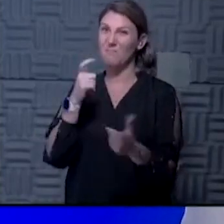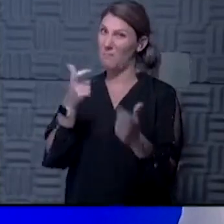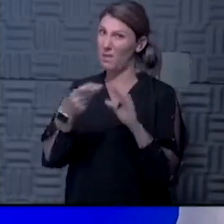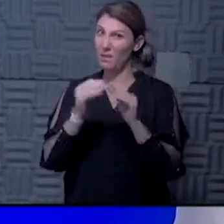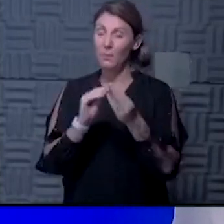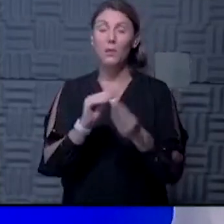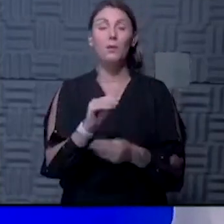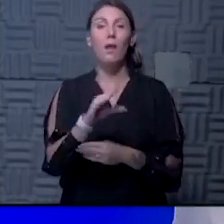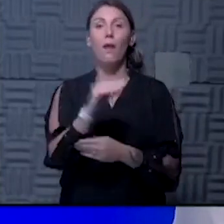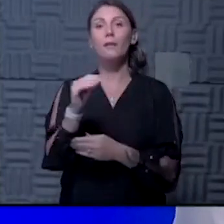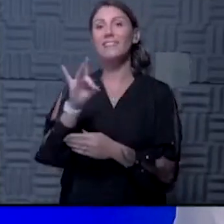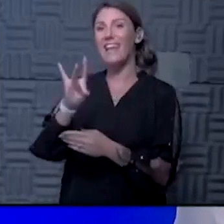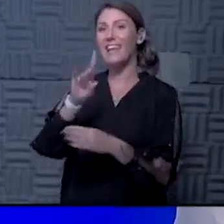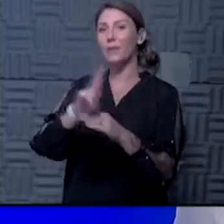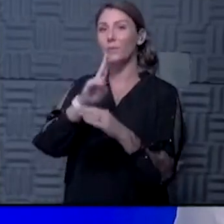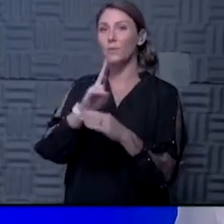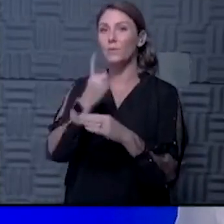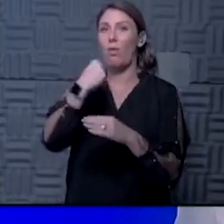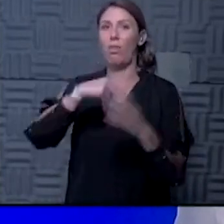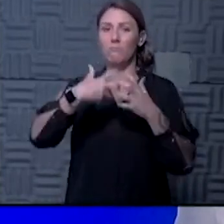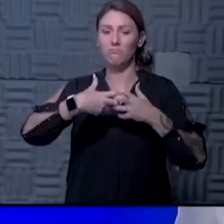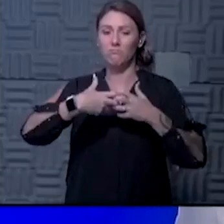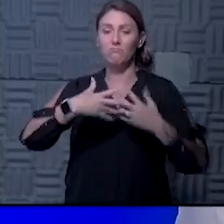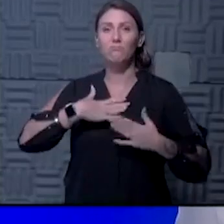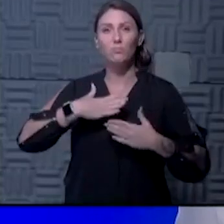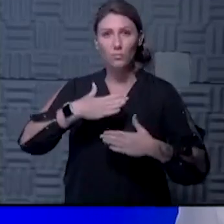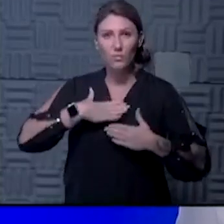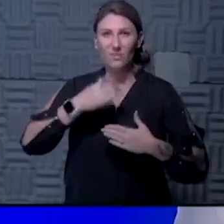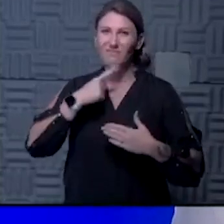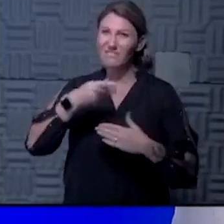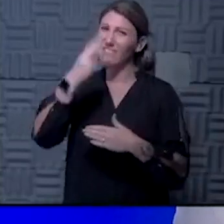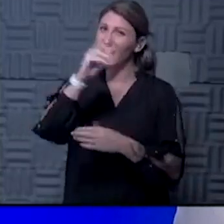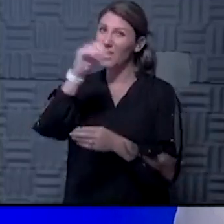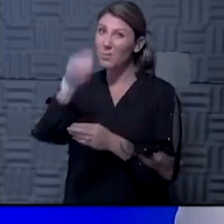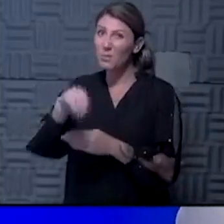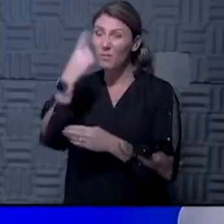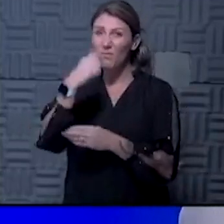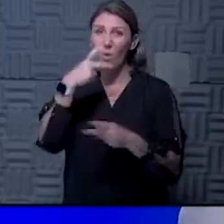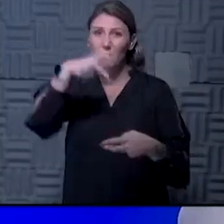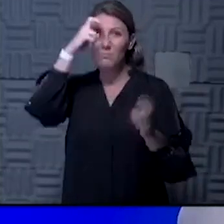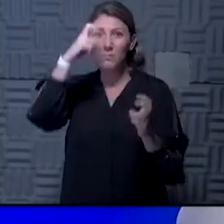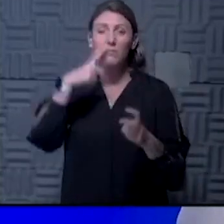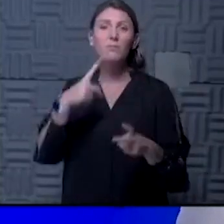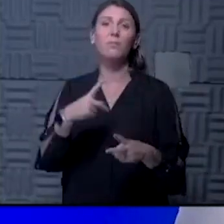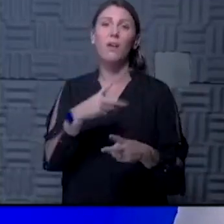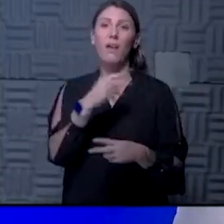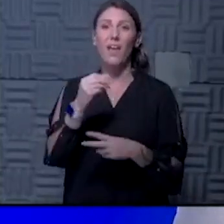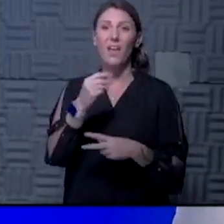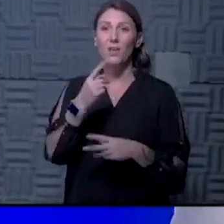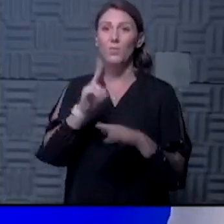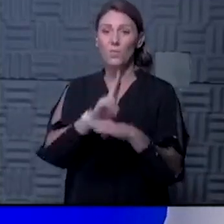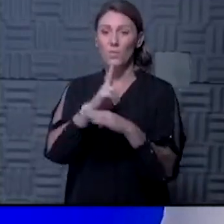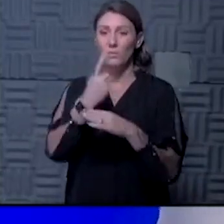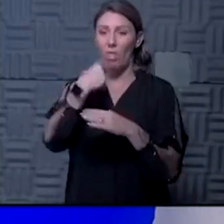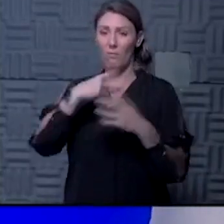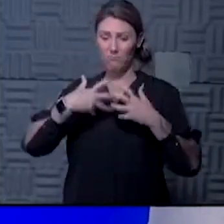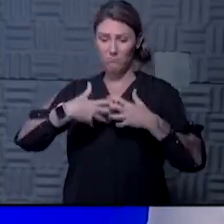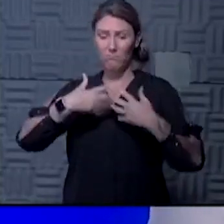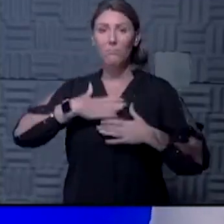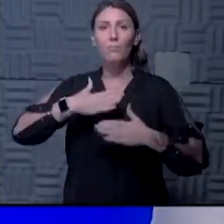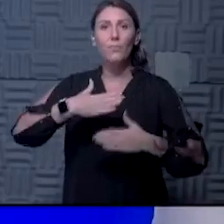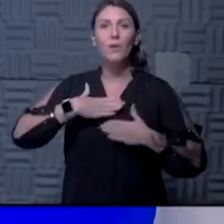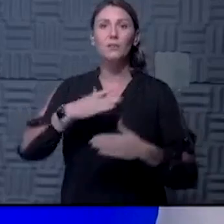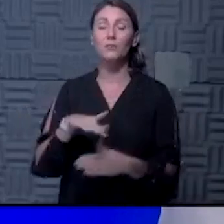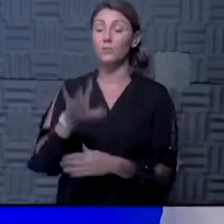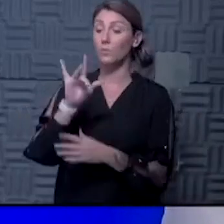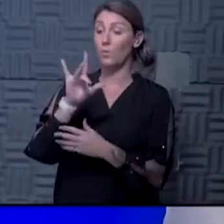8 of those are on the ventilator. Yeah. So that's a pretty high percentage. That's a high number. For critical illness and ventilators. We still have 25 people